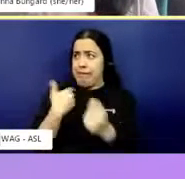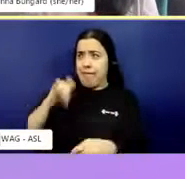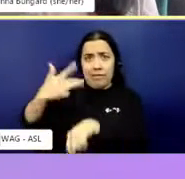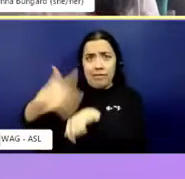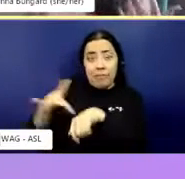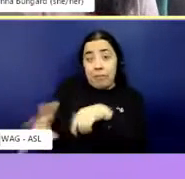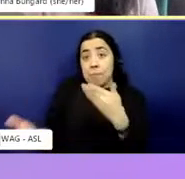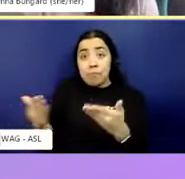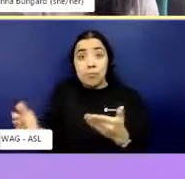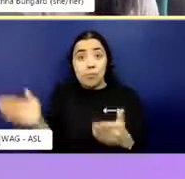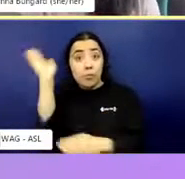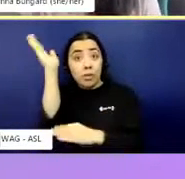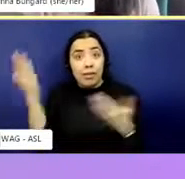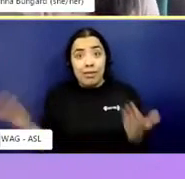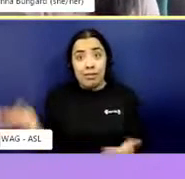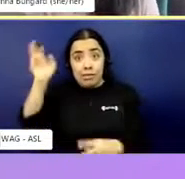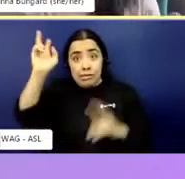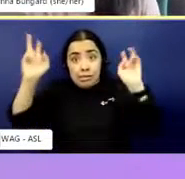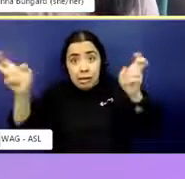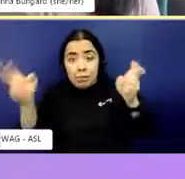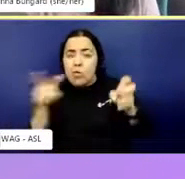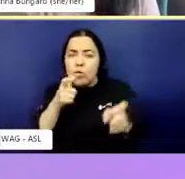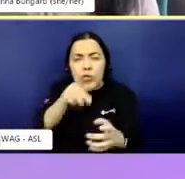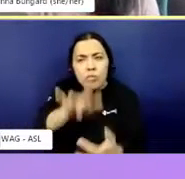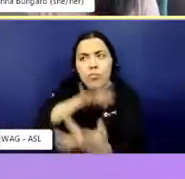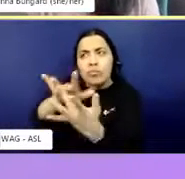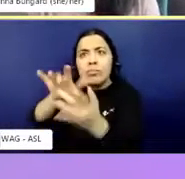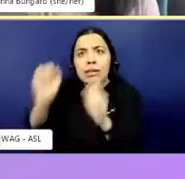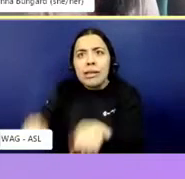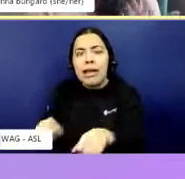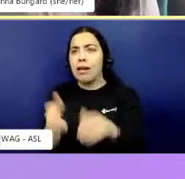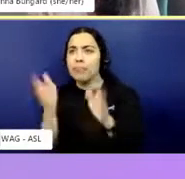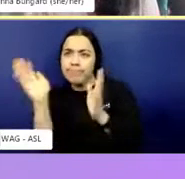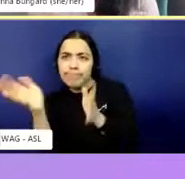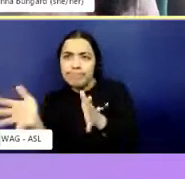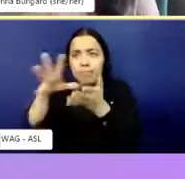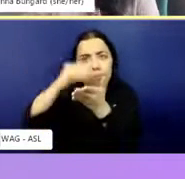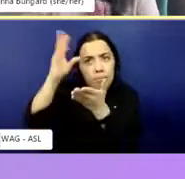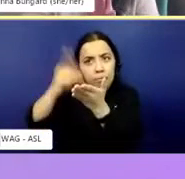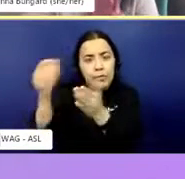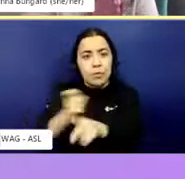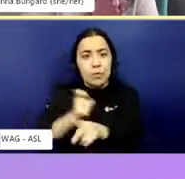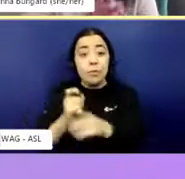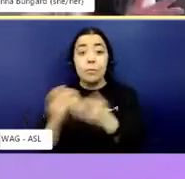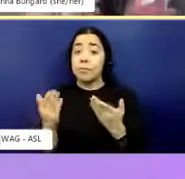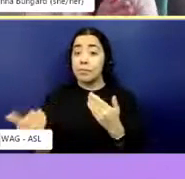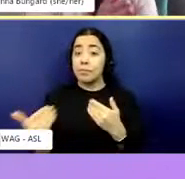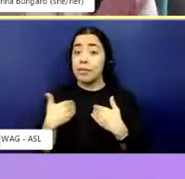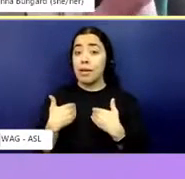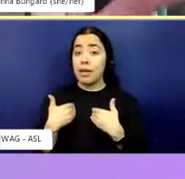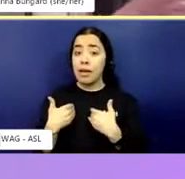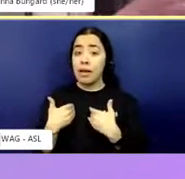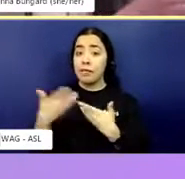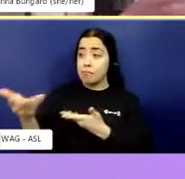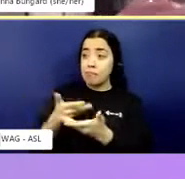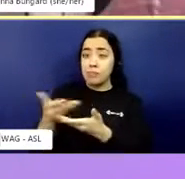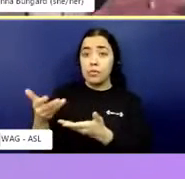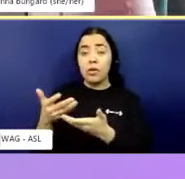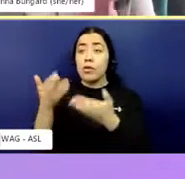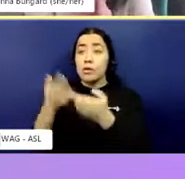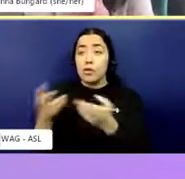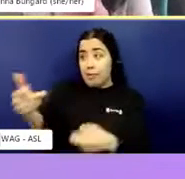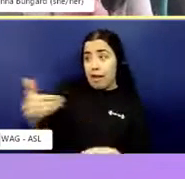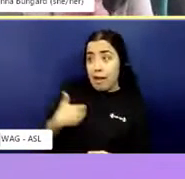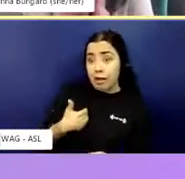on this topic? Who can you reach out to and talk to and learn more from? Maybe there's a mutual resource, maybe they have resources,